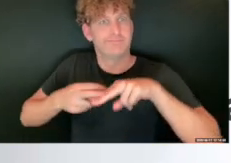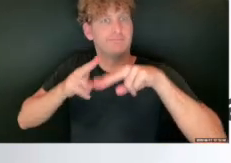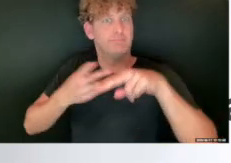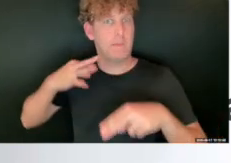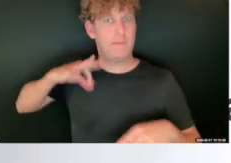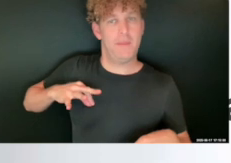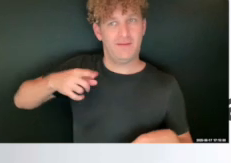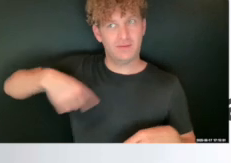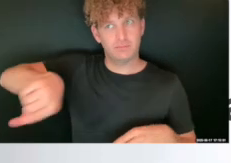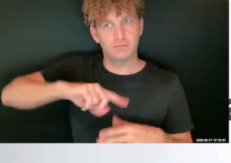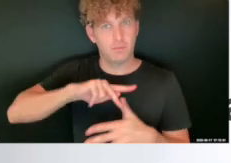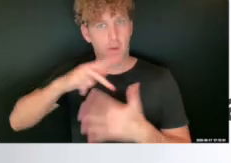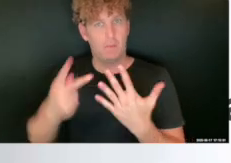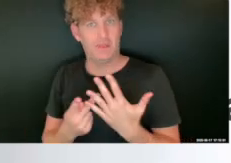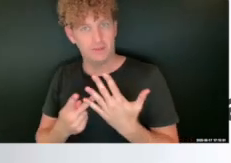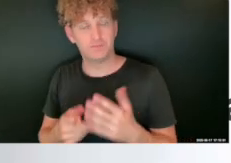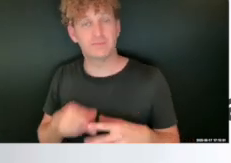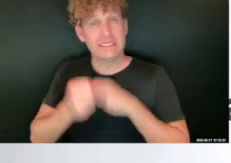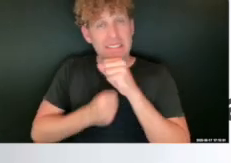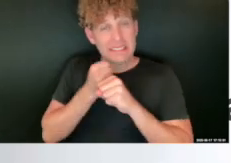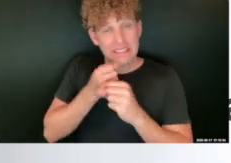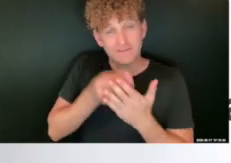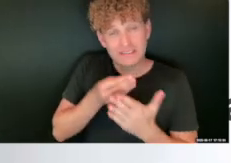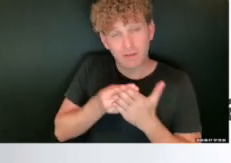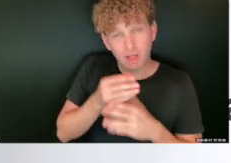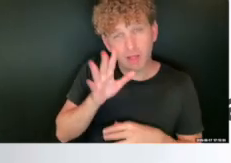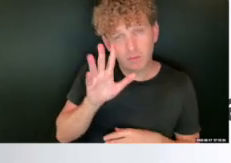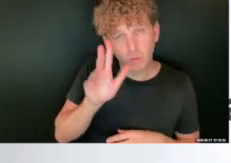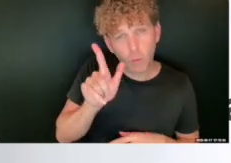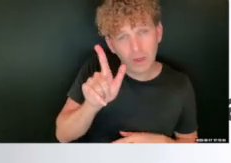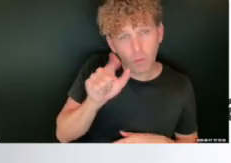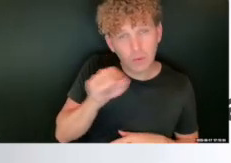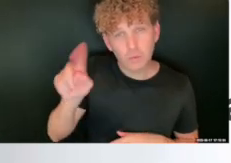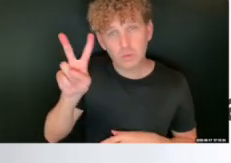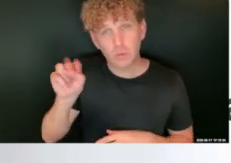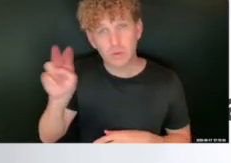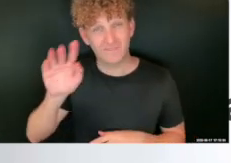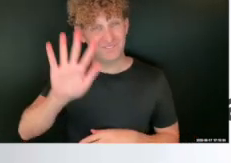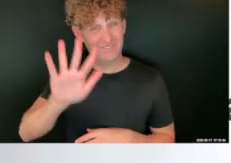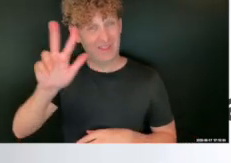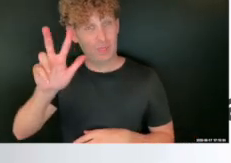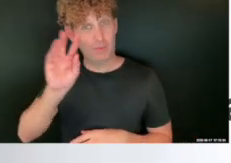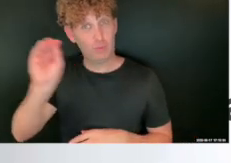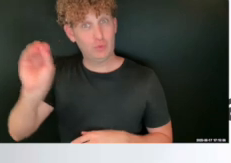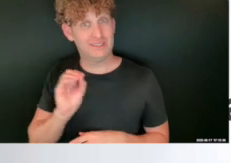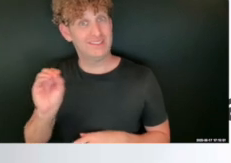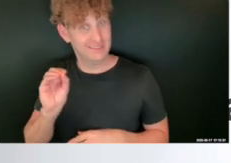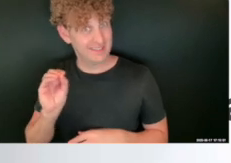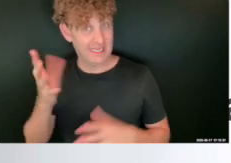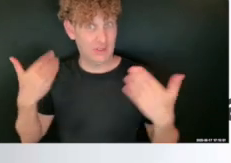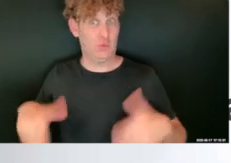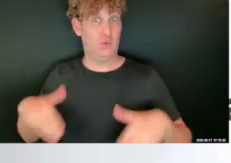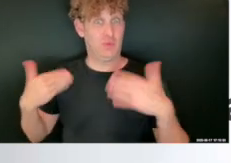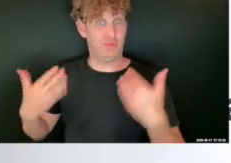$132 million from the Air Pollution Control Fund. This is for the Clean Truck and